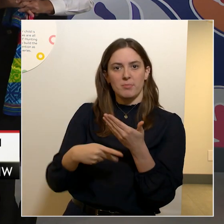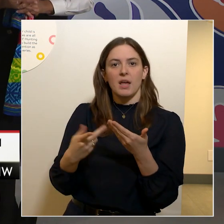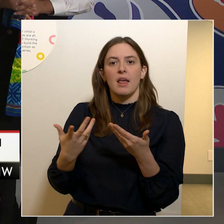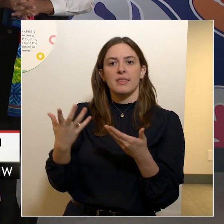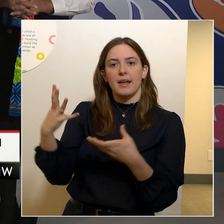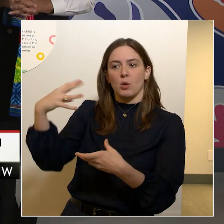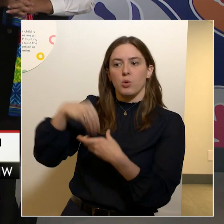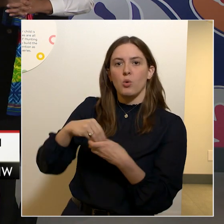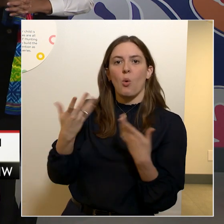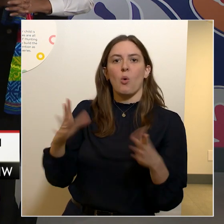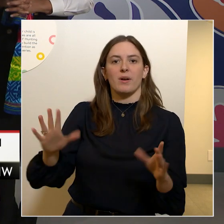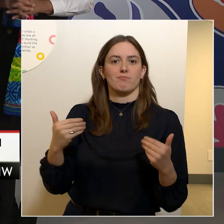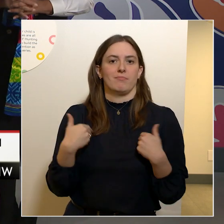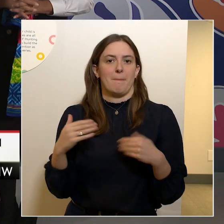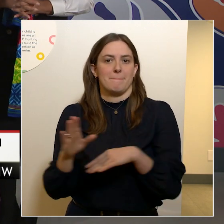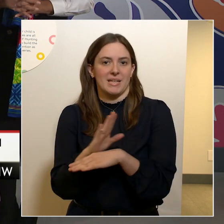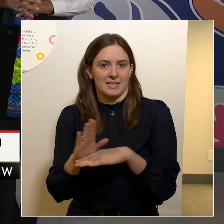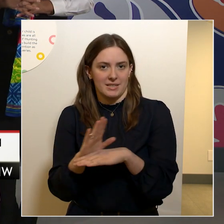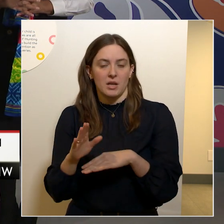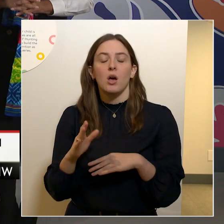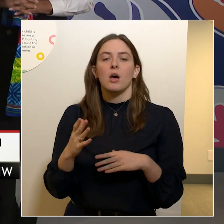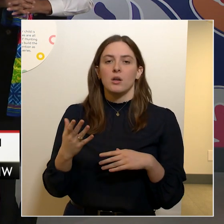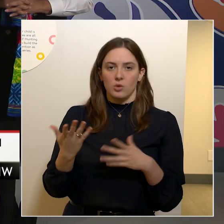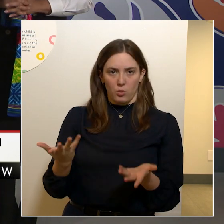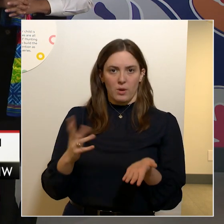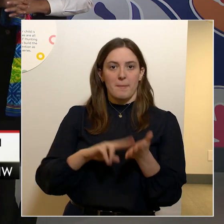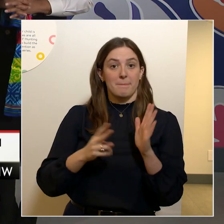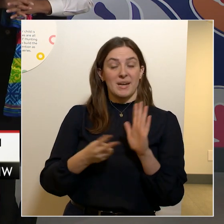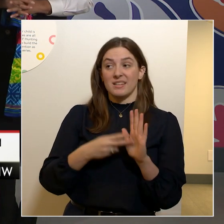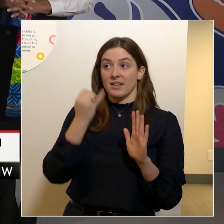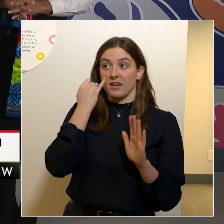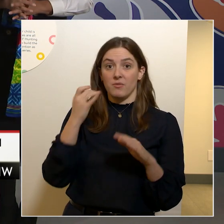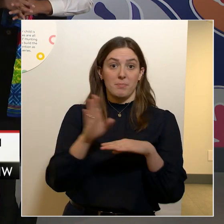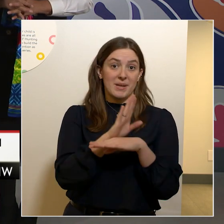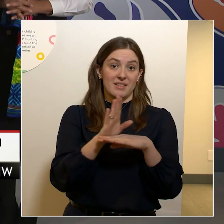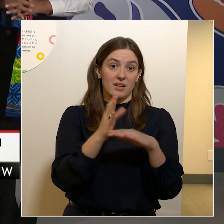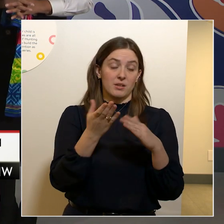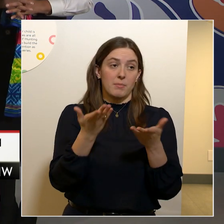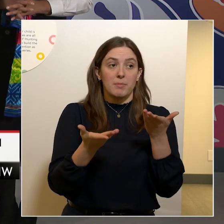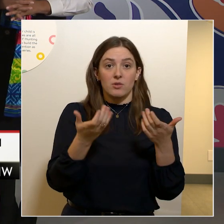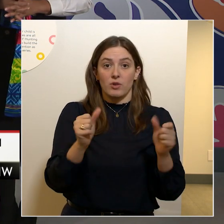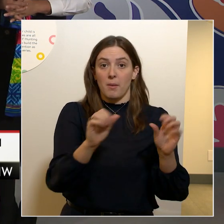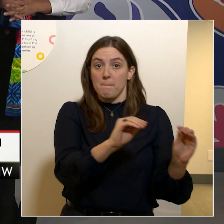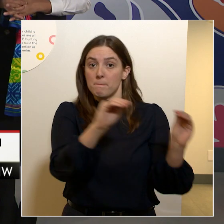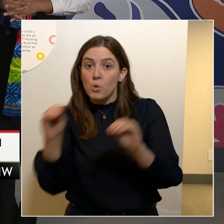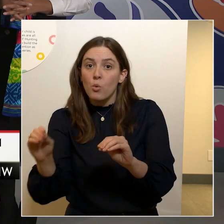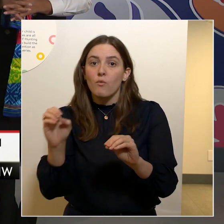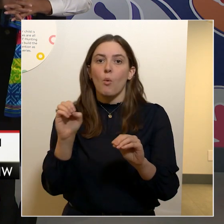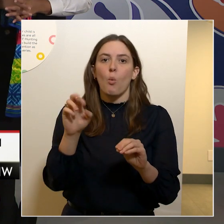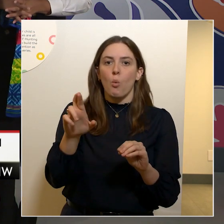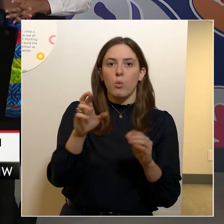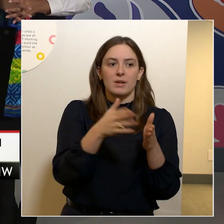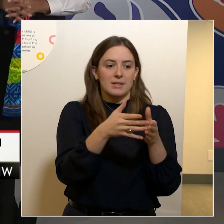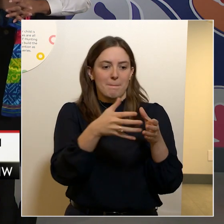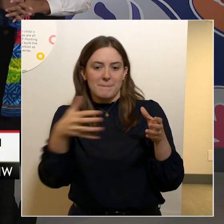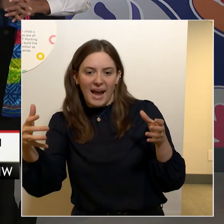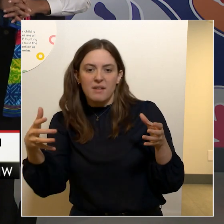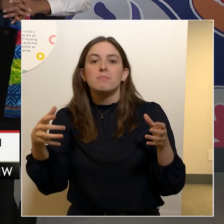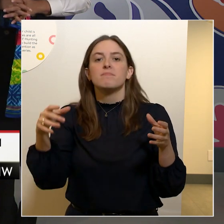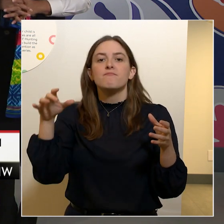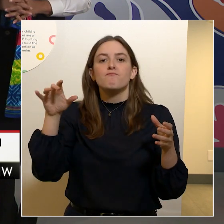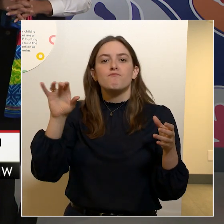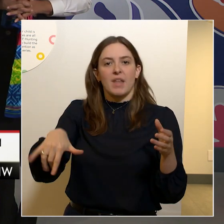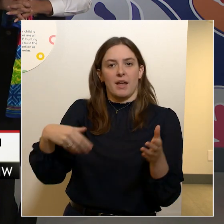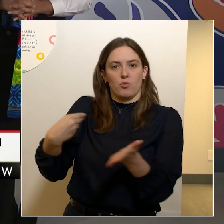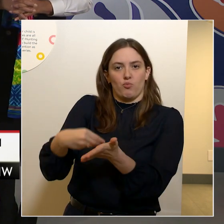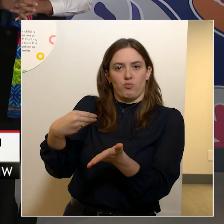businesses. And so a business that might be looking to reposition, try to expand their business, that's what these grant programs are designed to